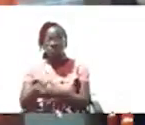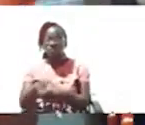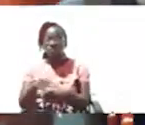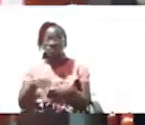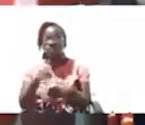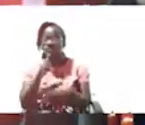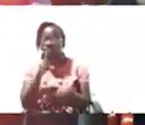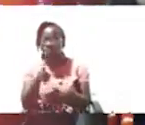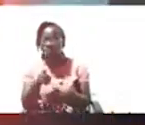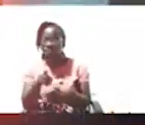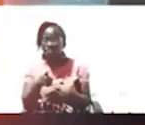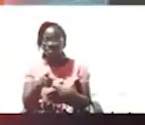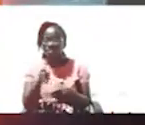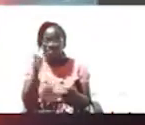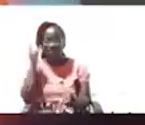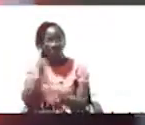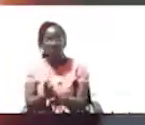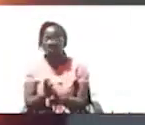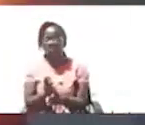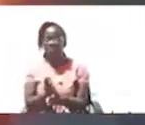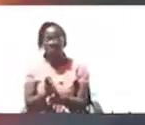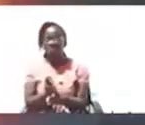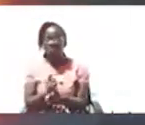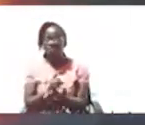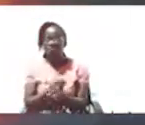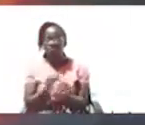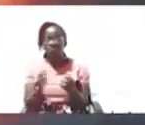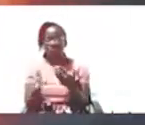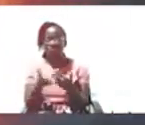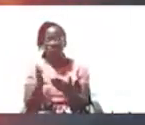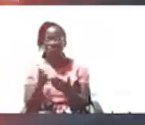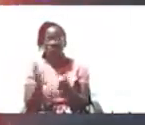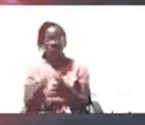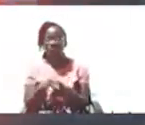He is going to do it just like